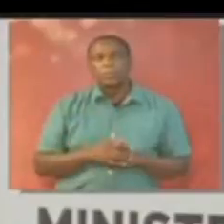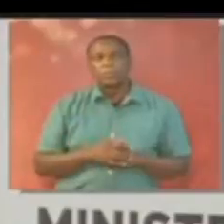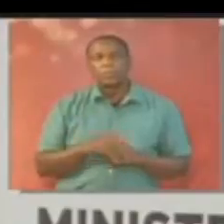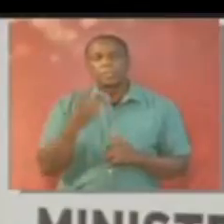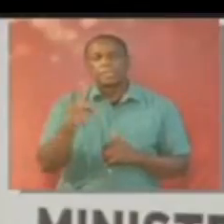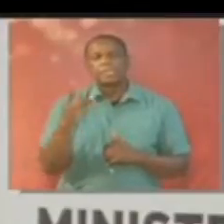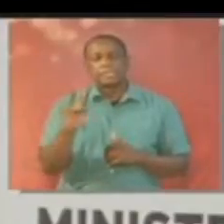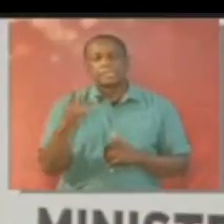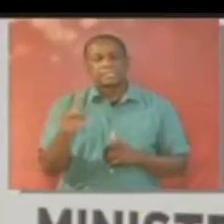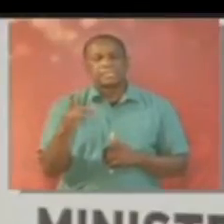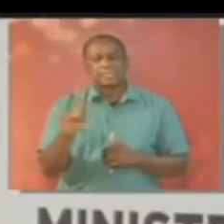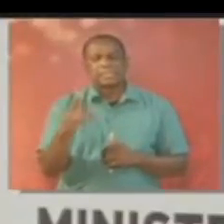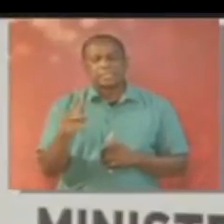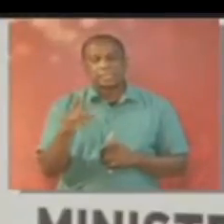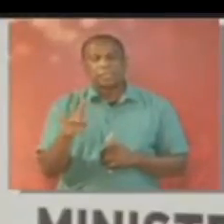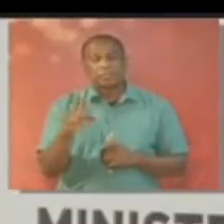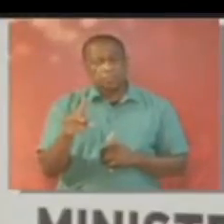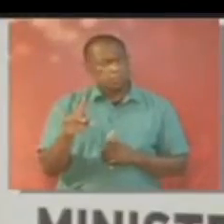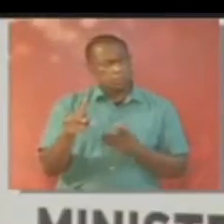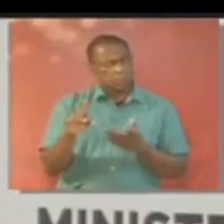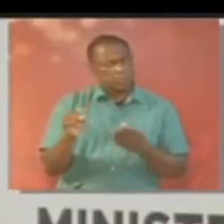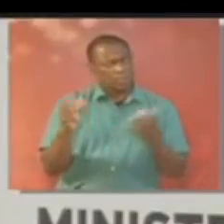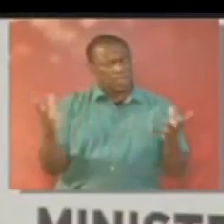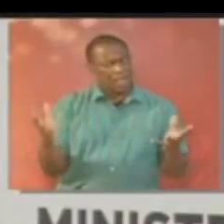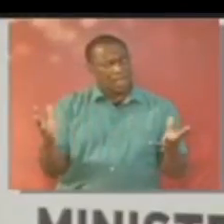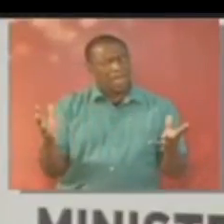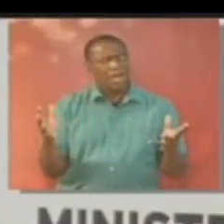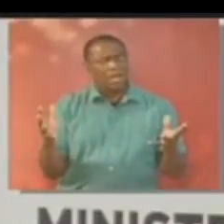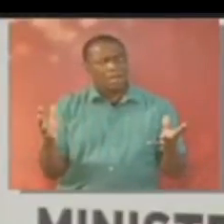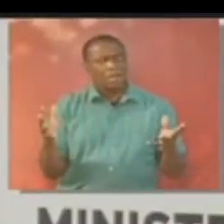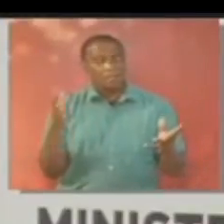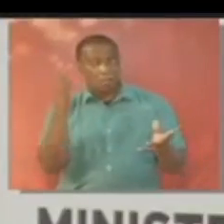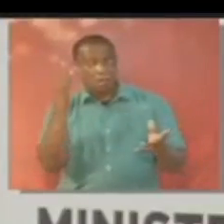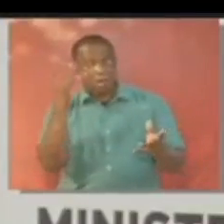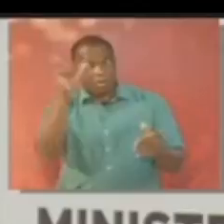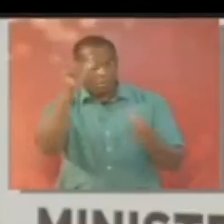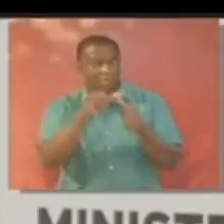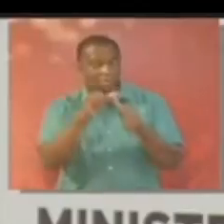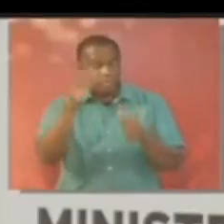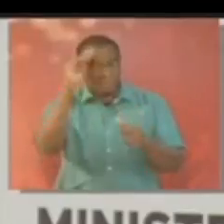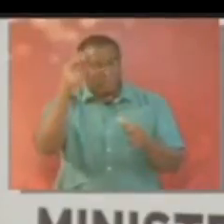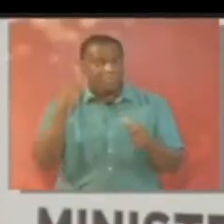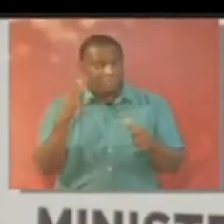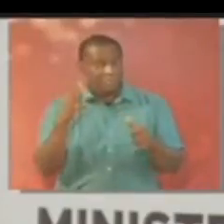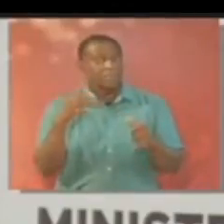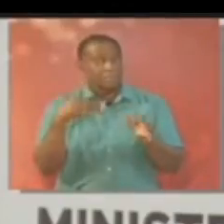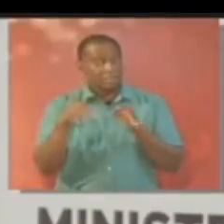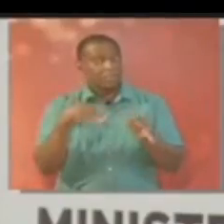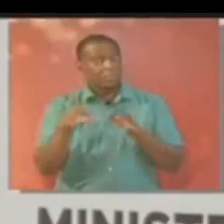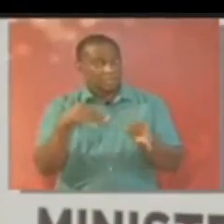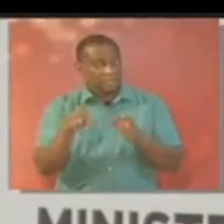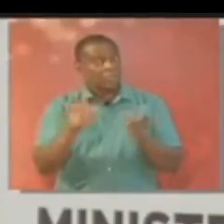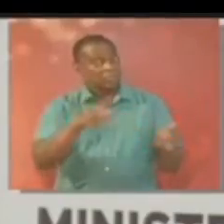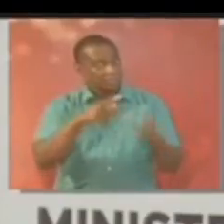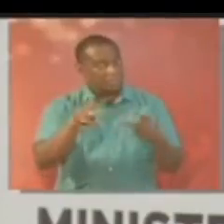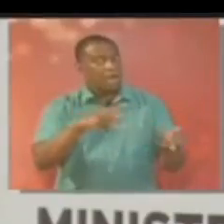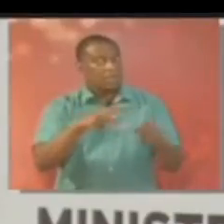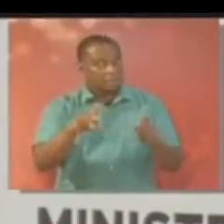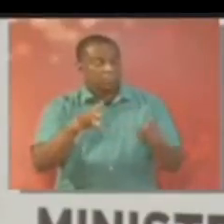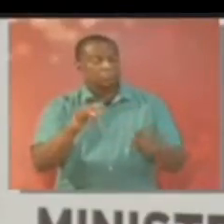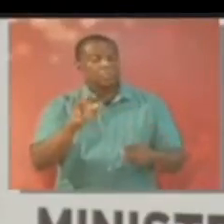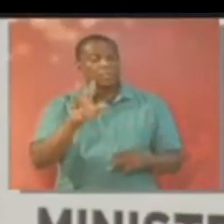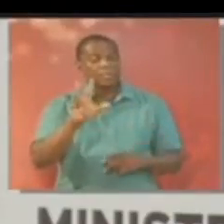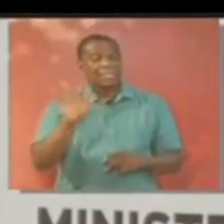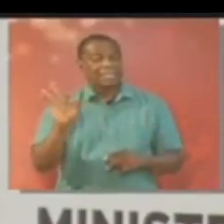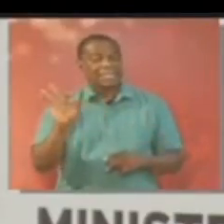18 persons, which is a quite significant number, as Minister would have started the conversation about Tobago. So that accounts for 39% of